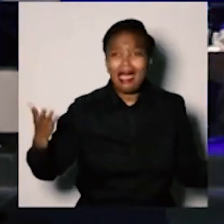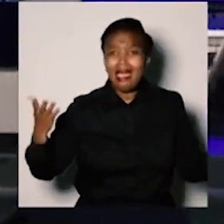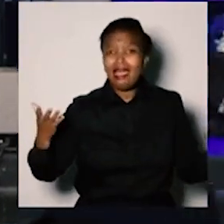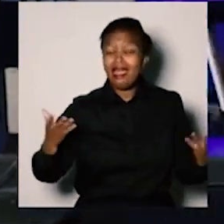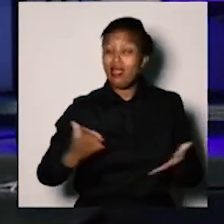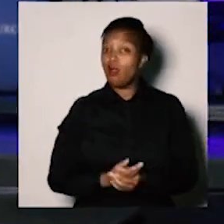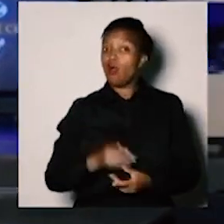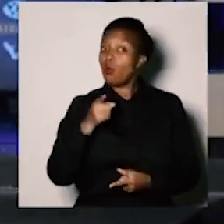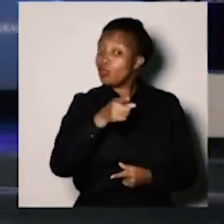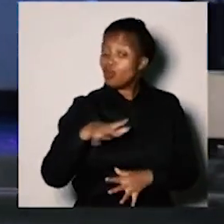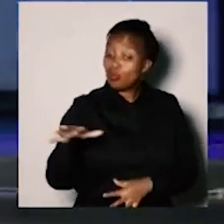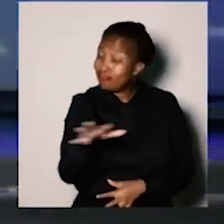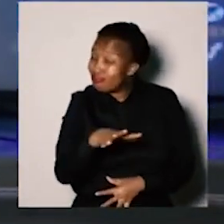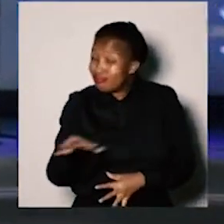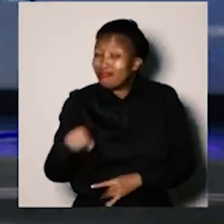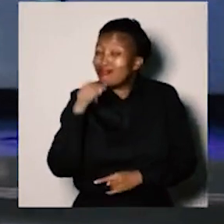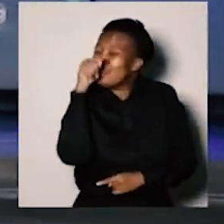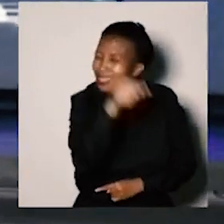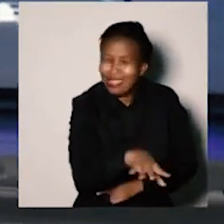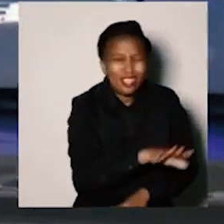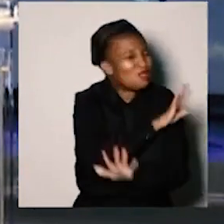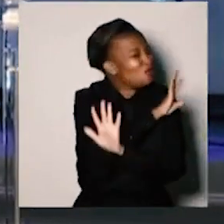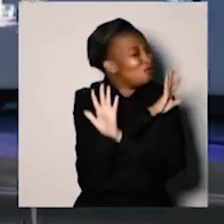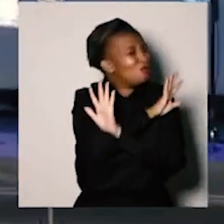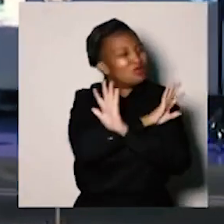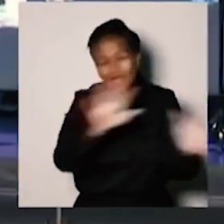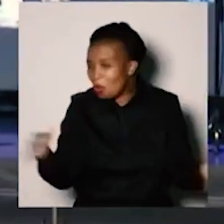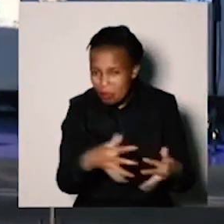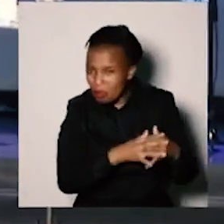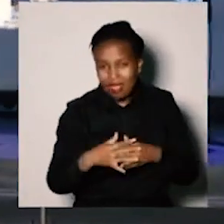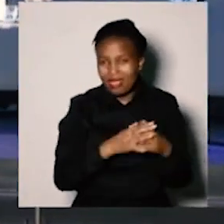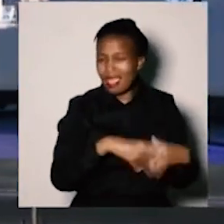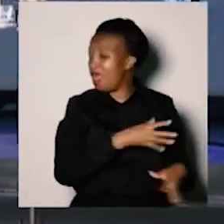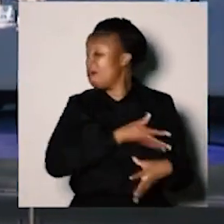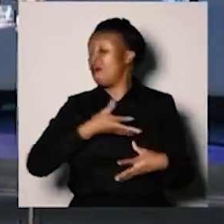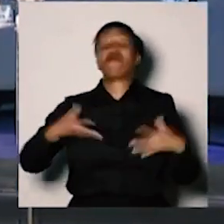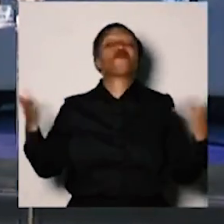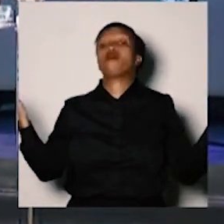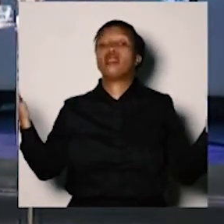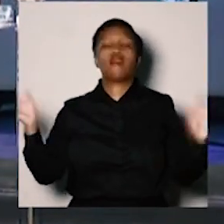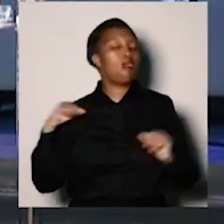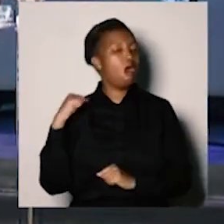that condition, you don't care about my susu. No, how not that balibona? No.